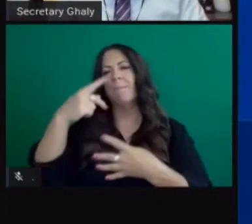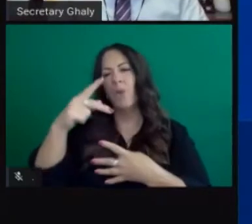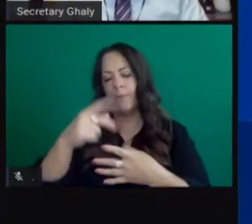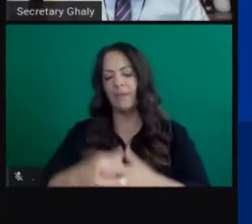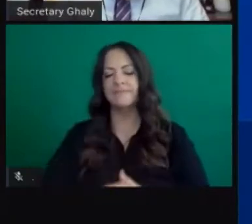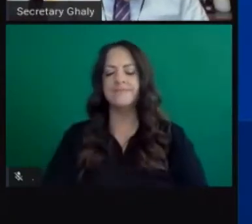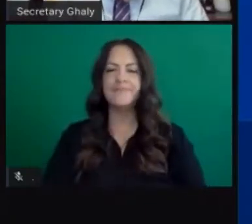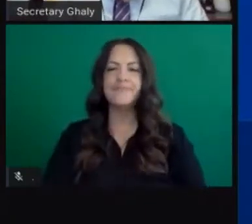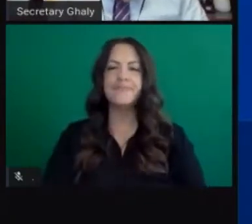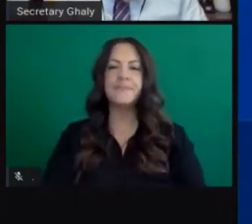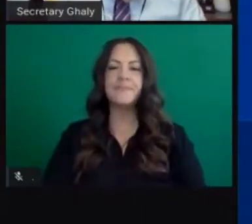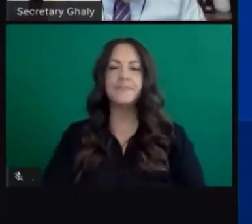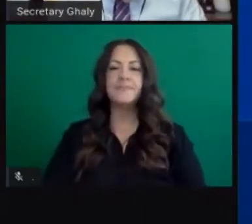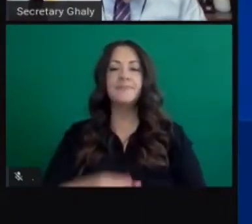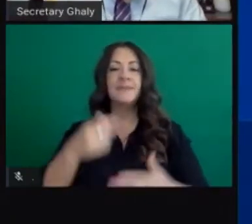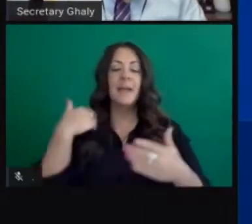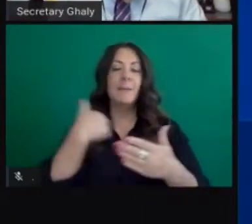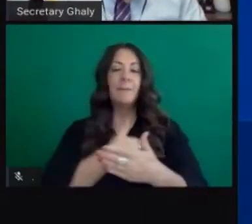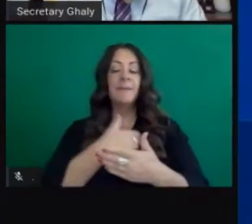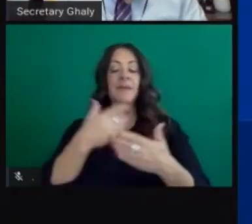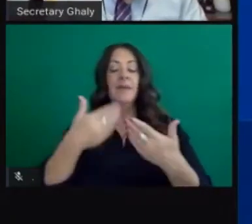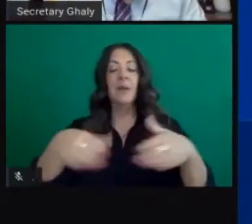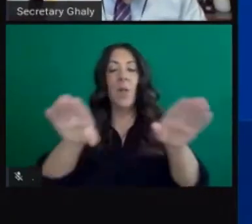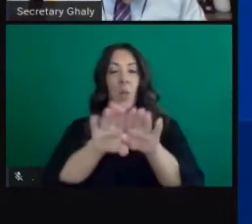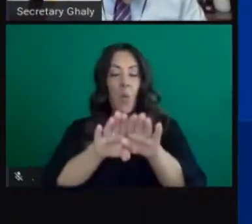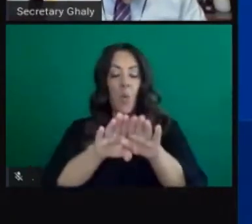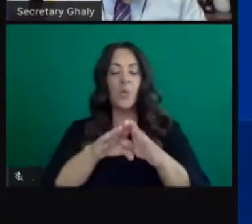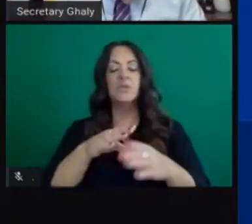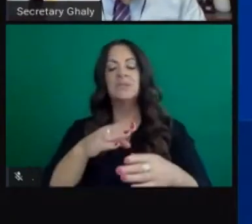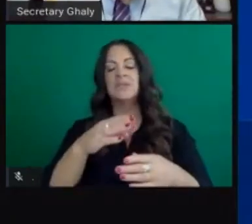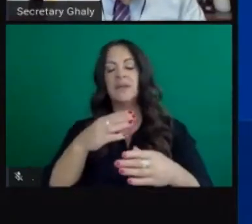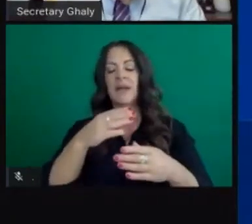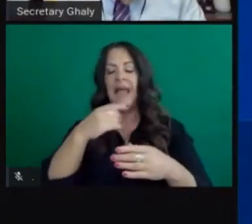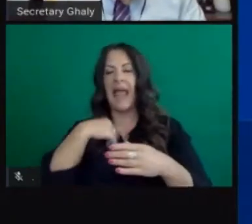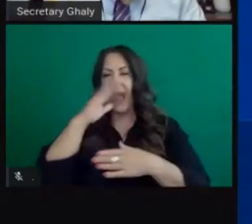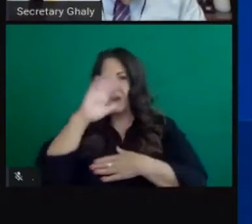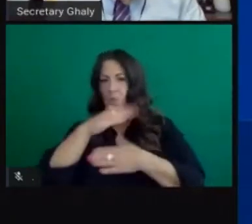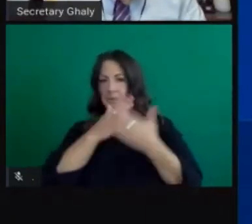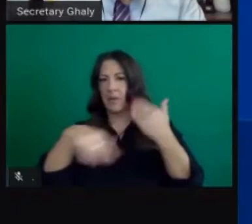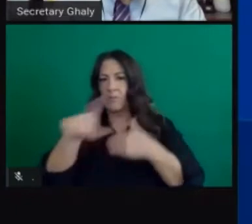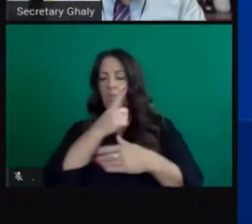So as we always end before we go into questions, and really